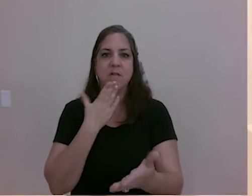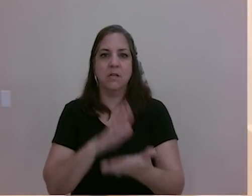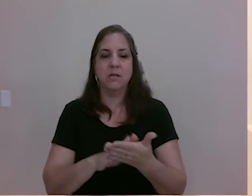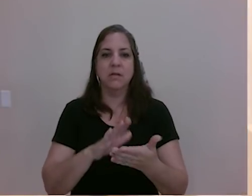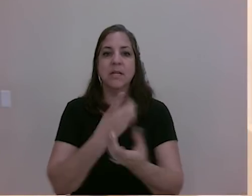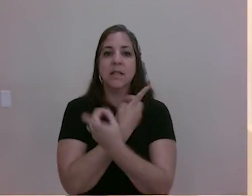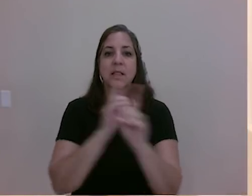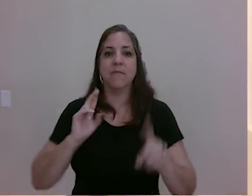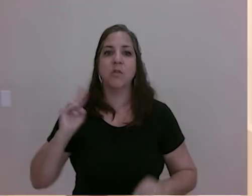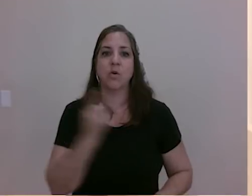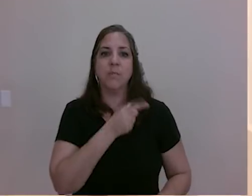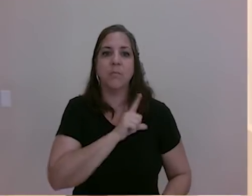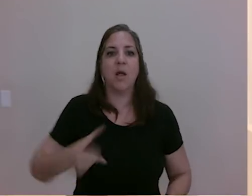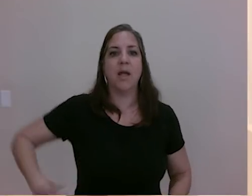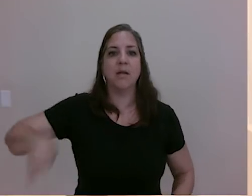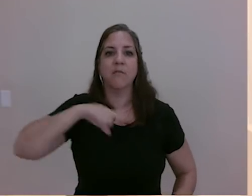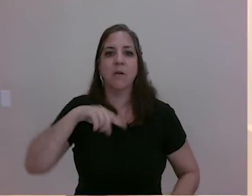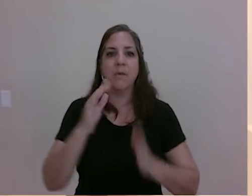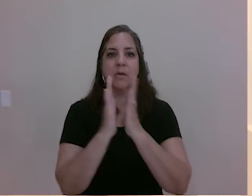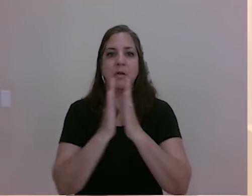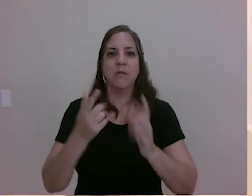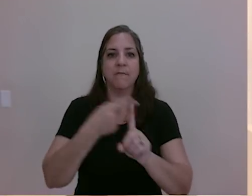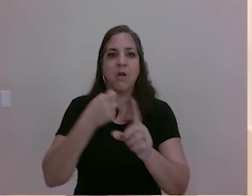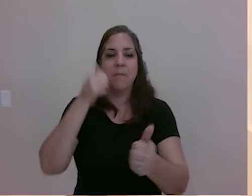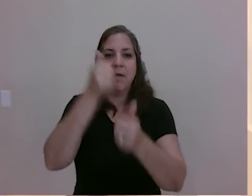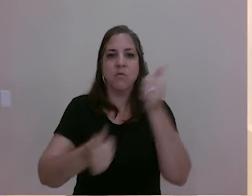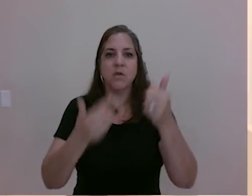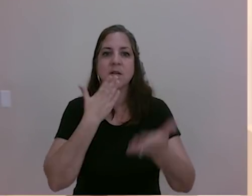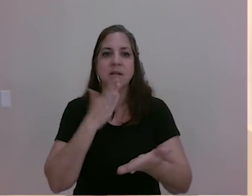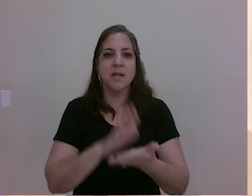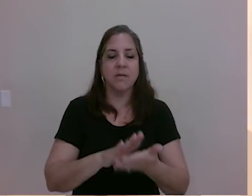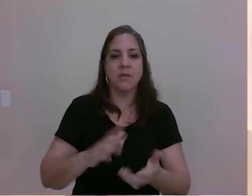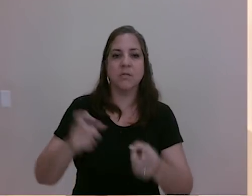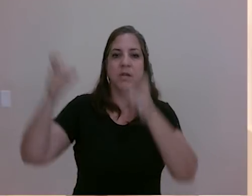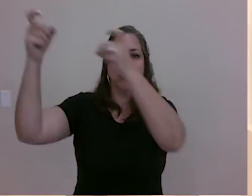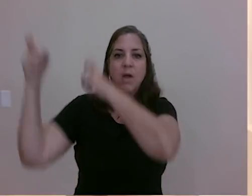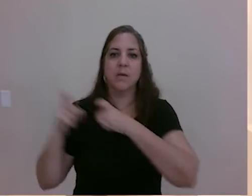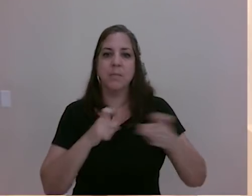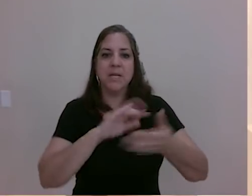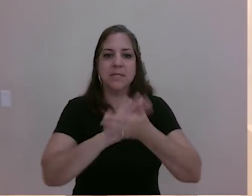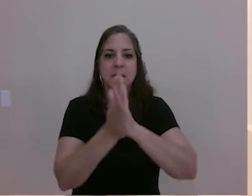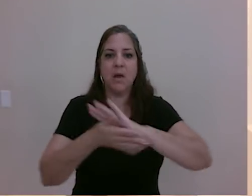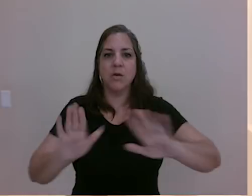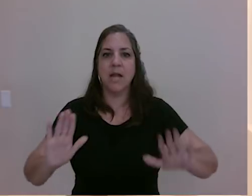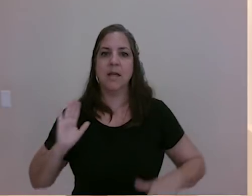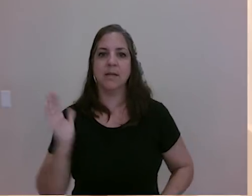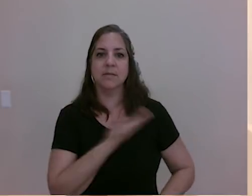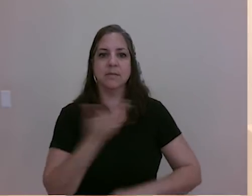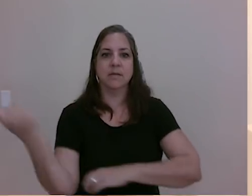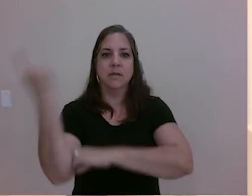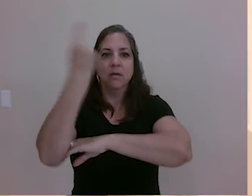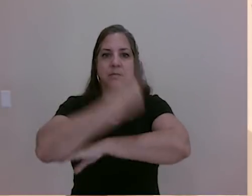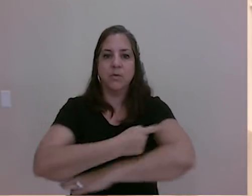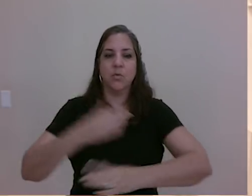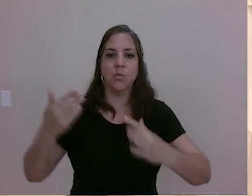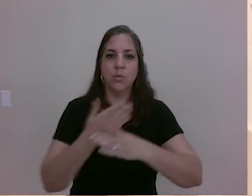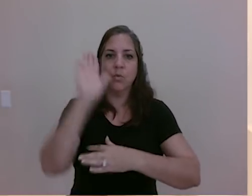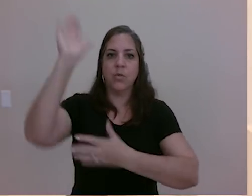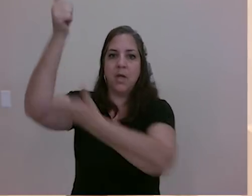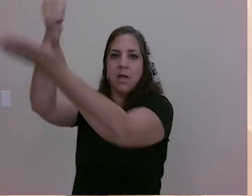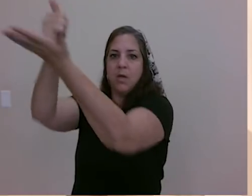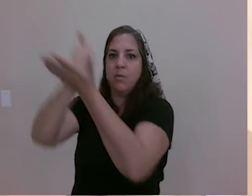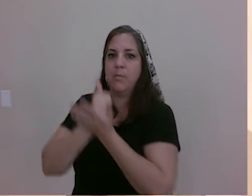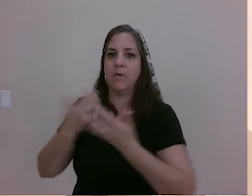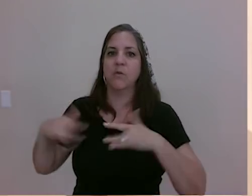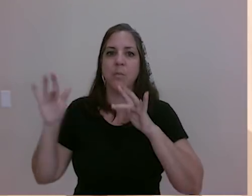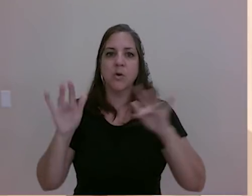Lord, we pray, from every evil. Graciously grant peace in our days, that by the help of your mercy we may be